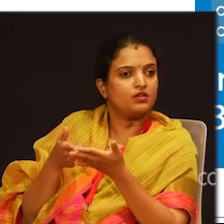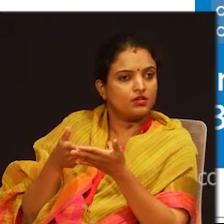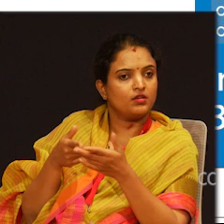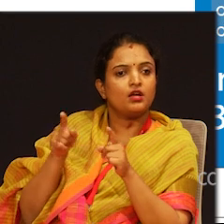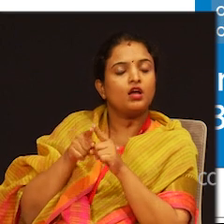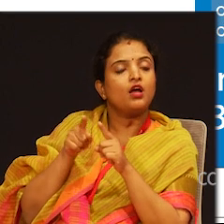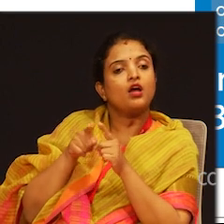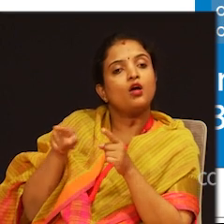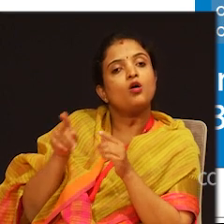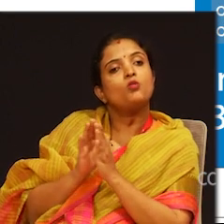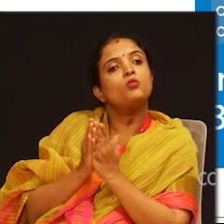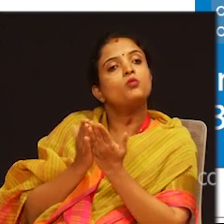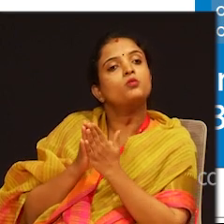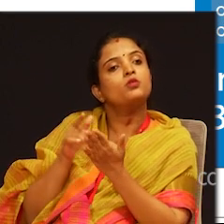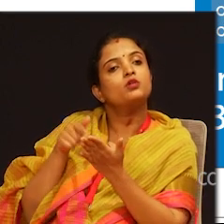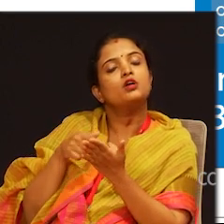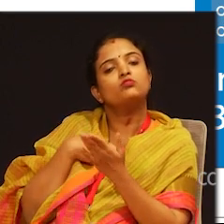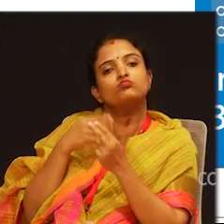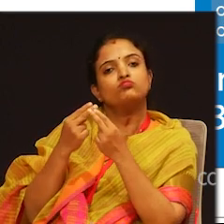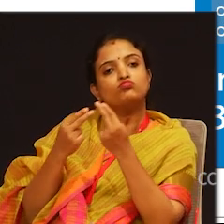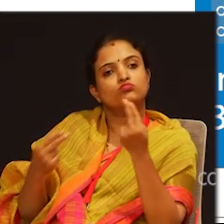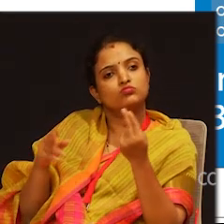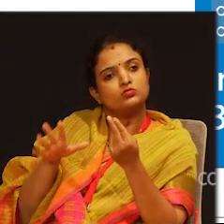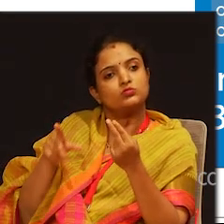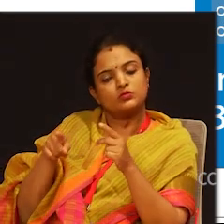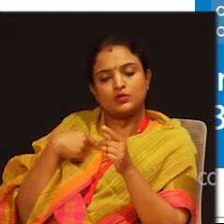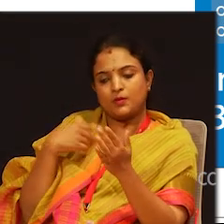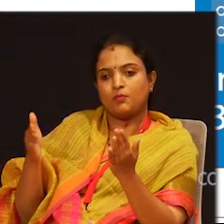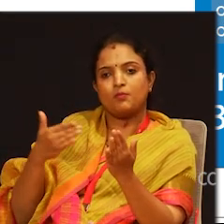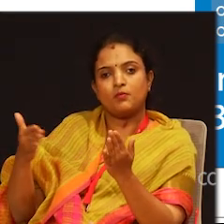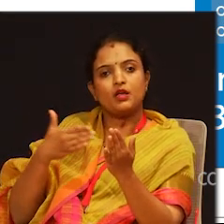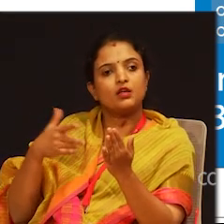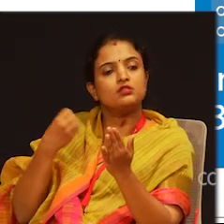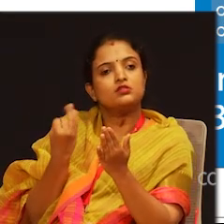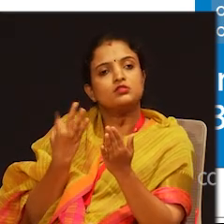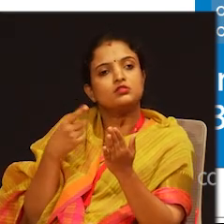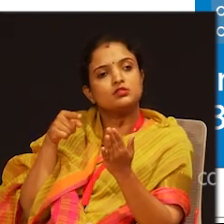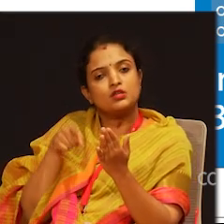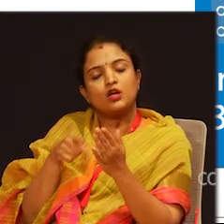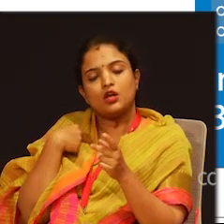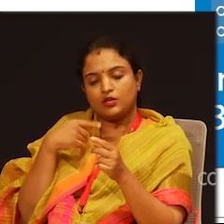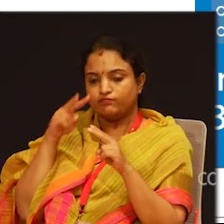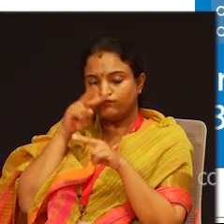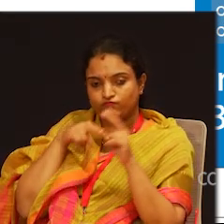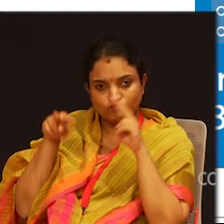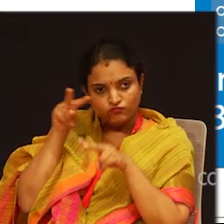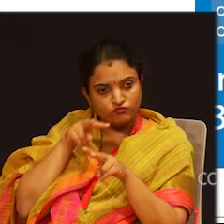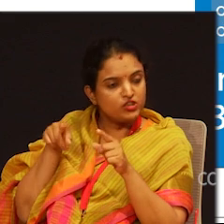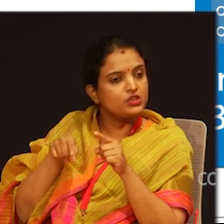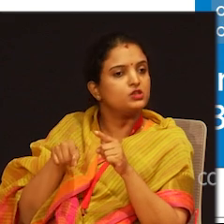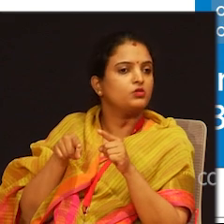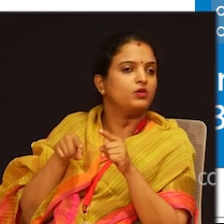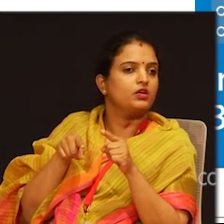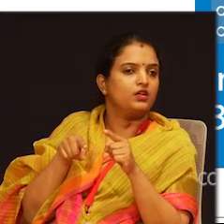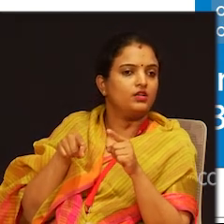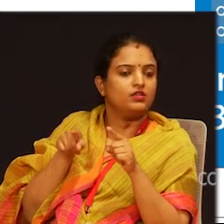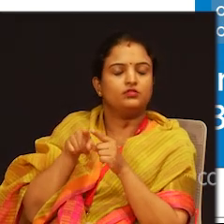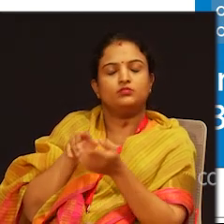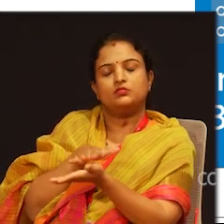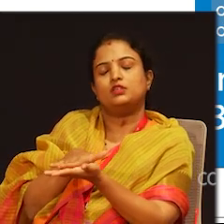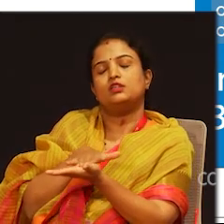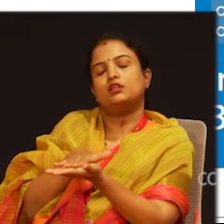based on what was written in the story, on the page, we made the visual